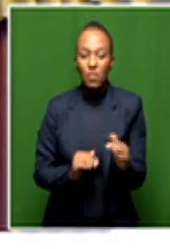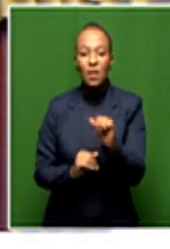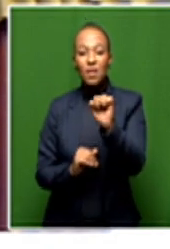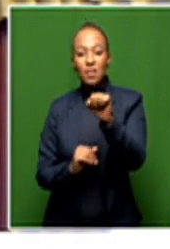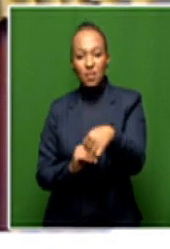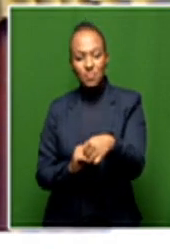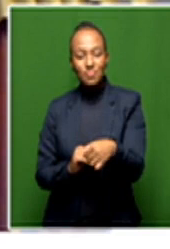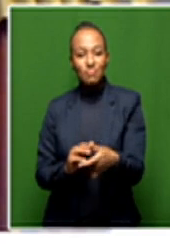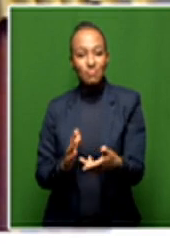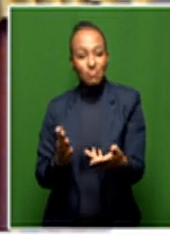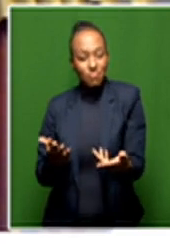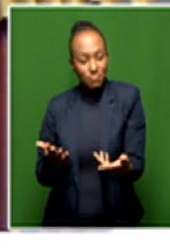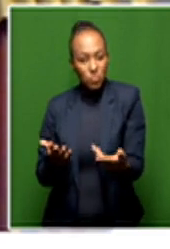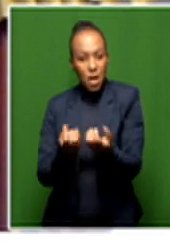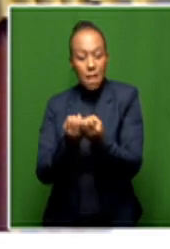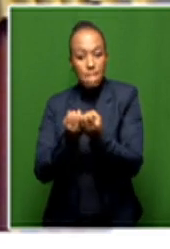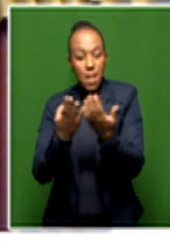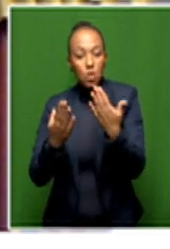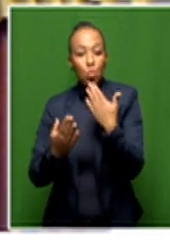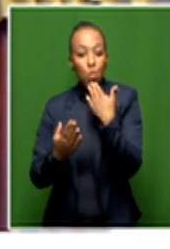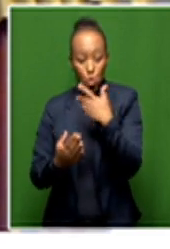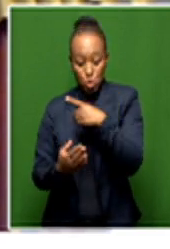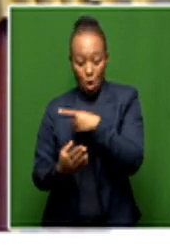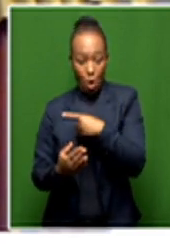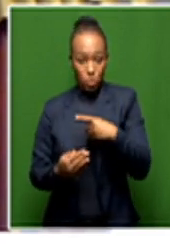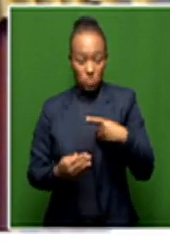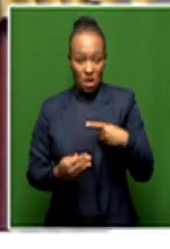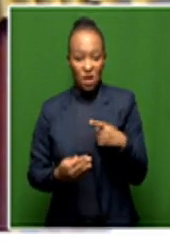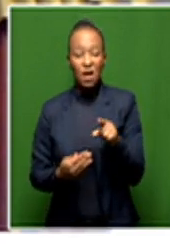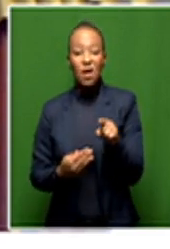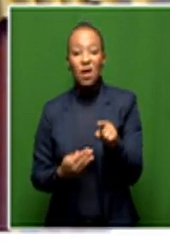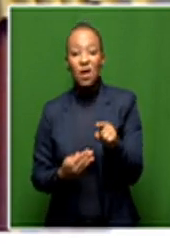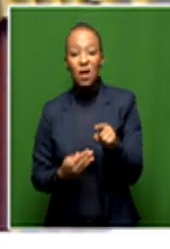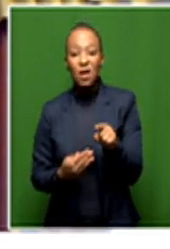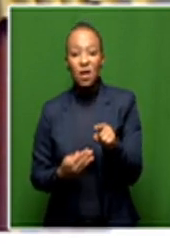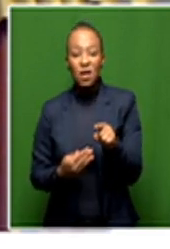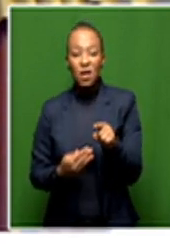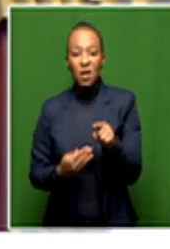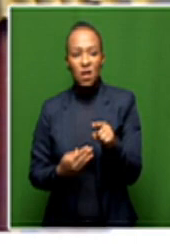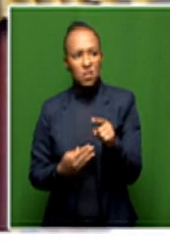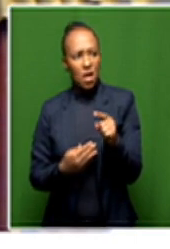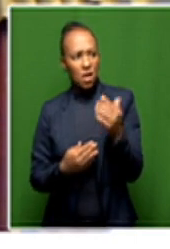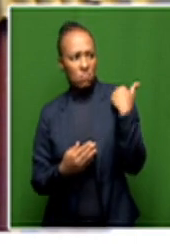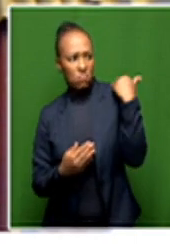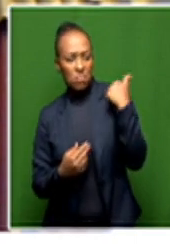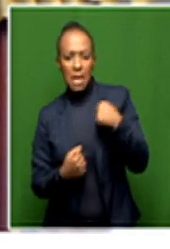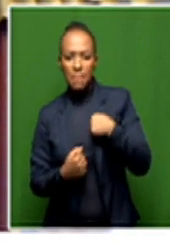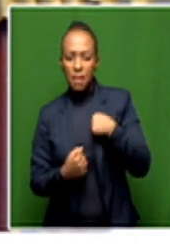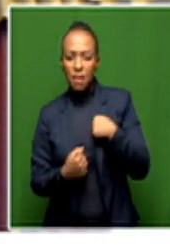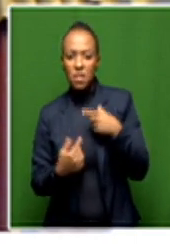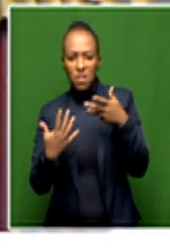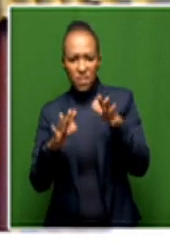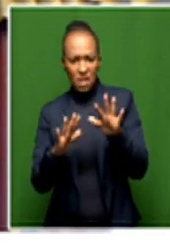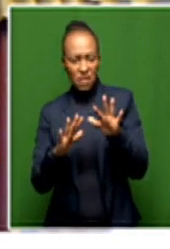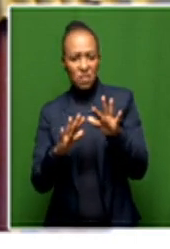yes, there's unfortunately also a lot of medical doctors that that contacted me, and they at this